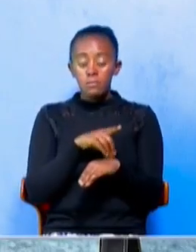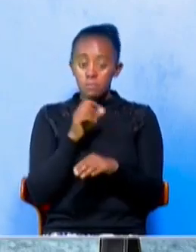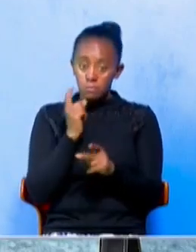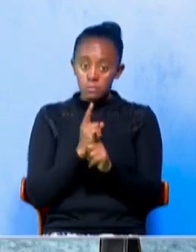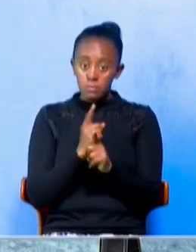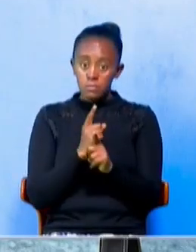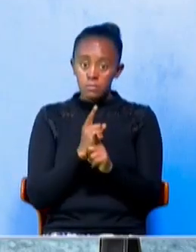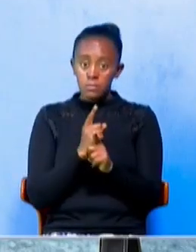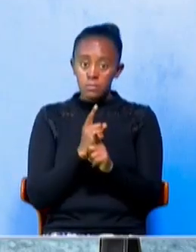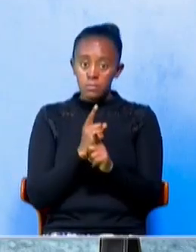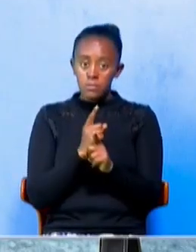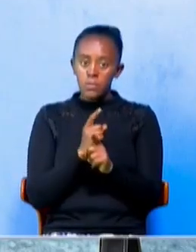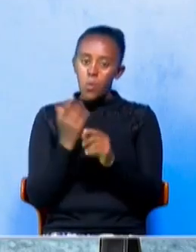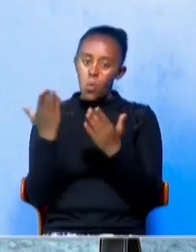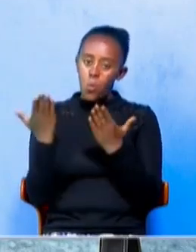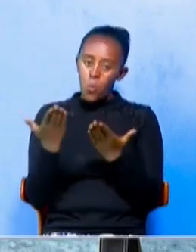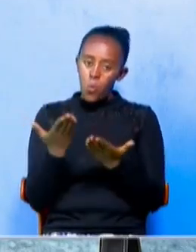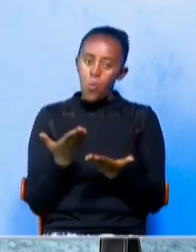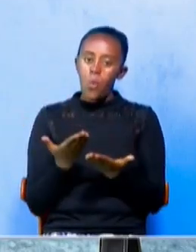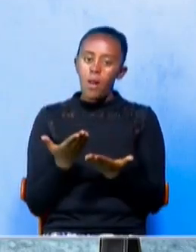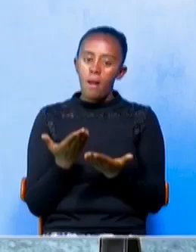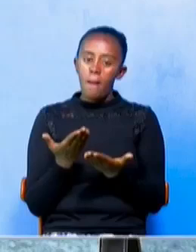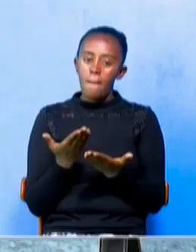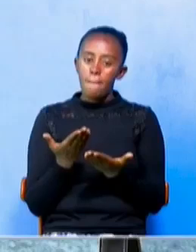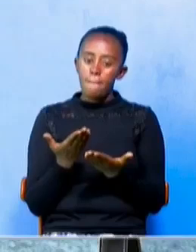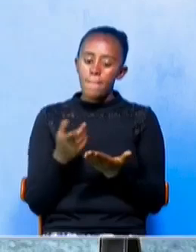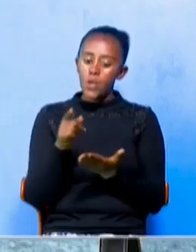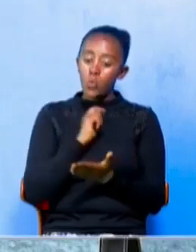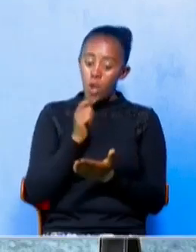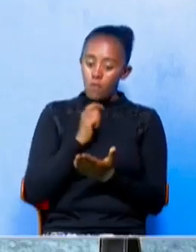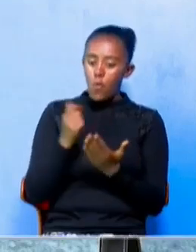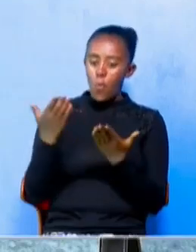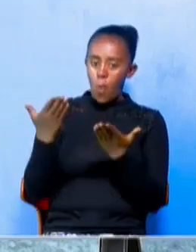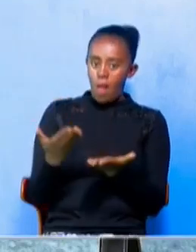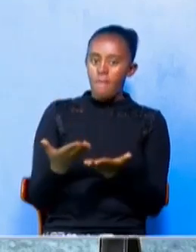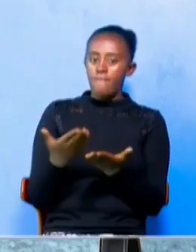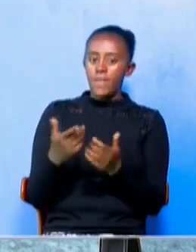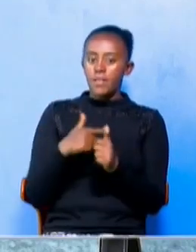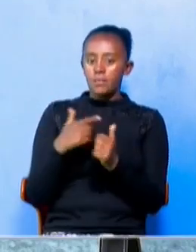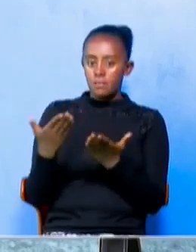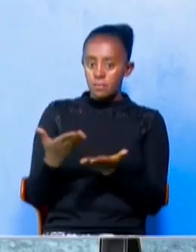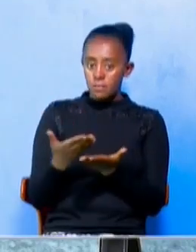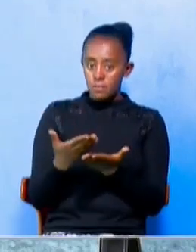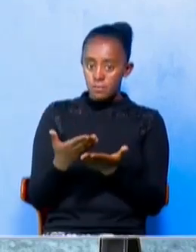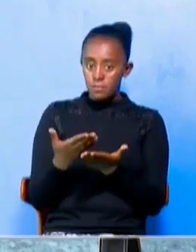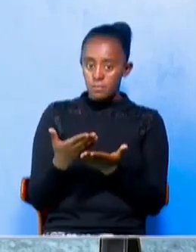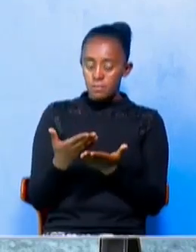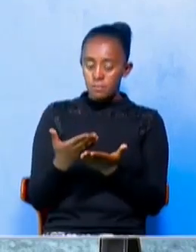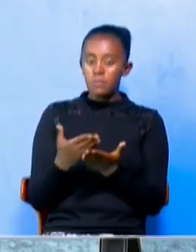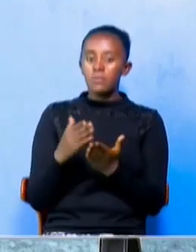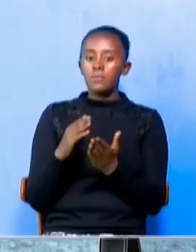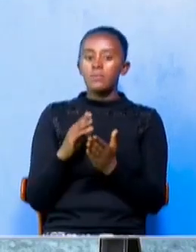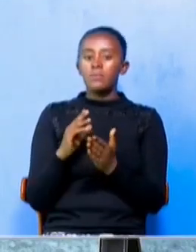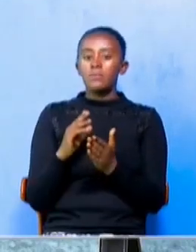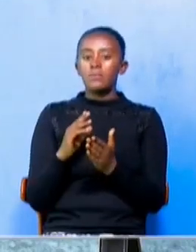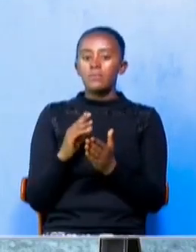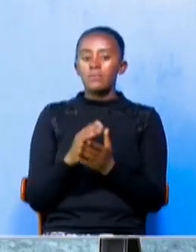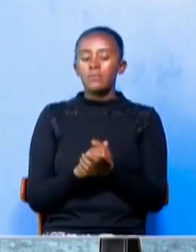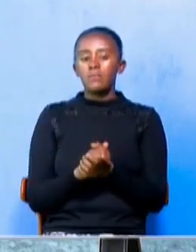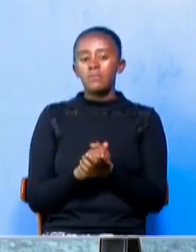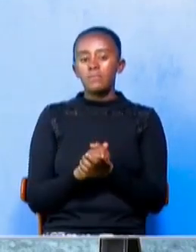right? Welcoming to the stage of your interview. Are you getting me? So,